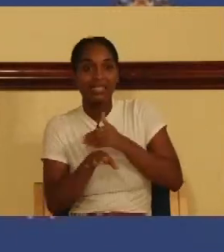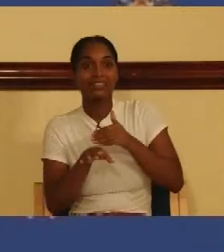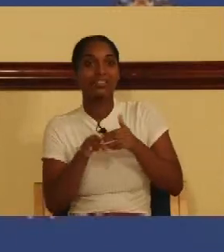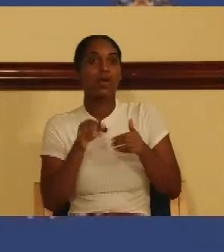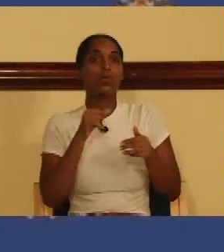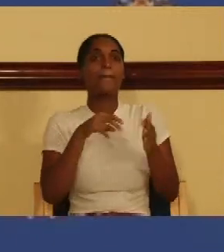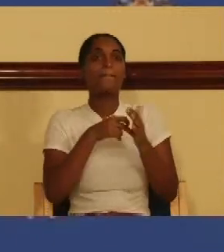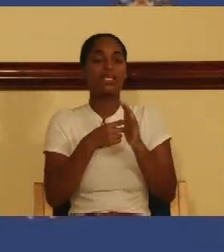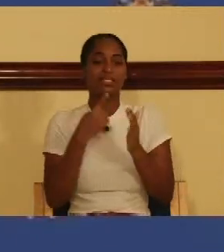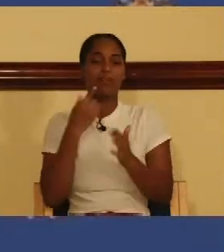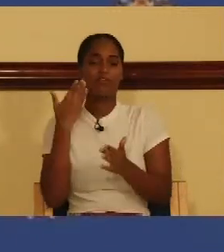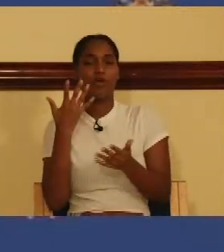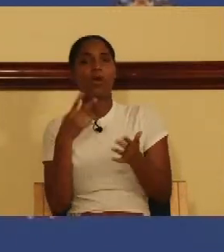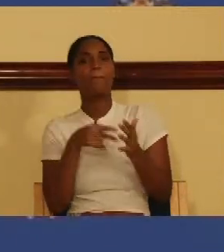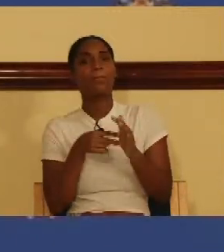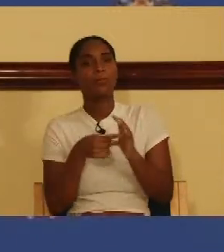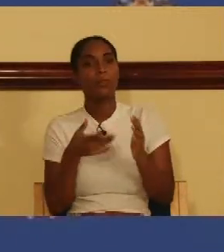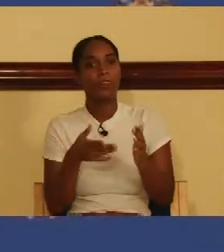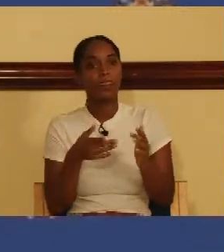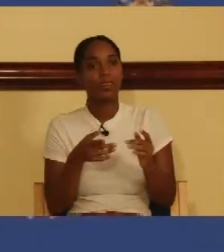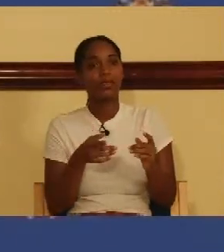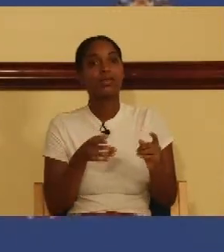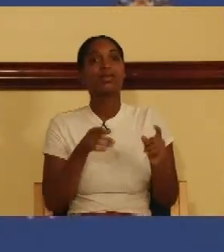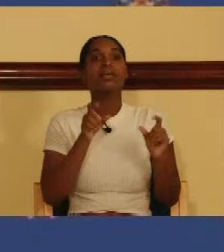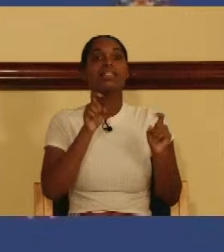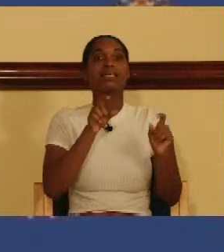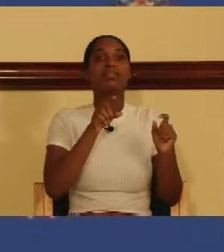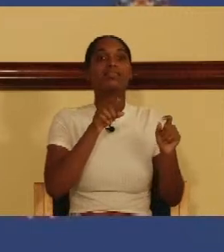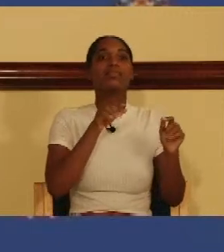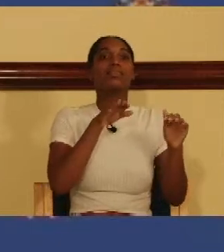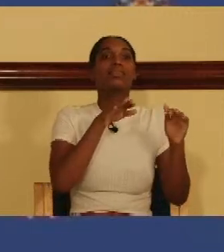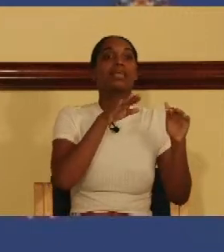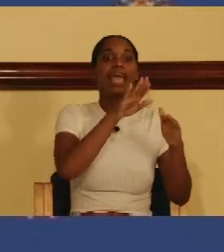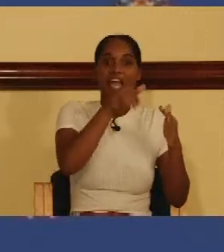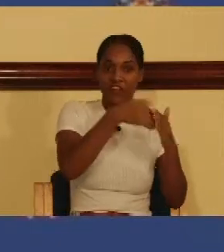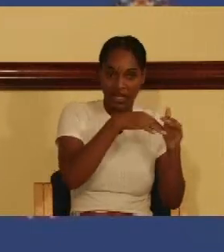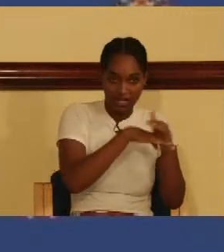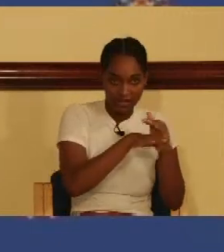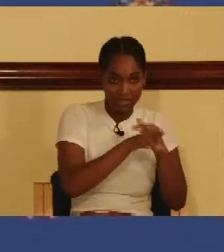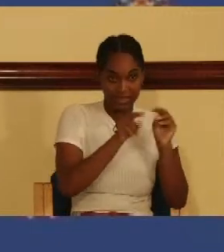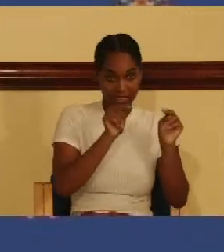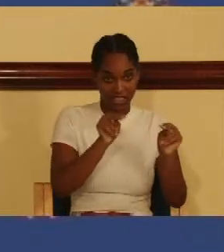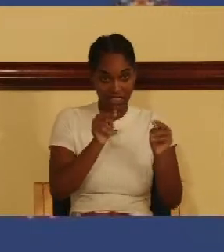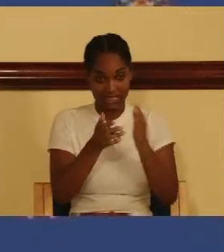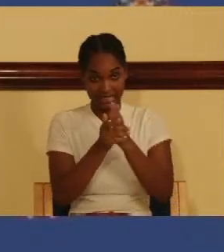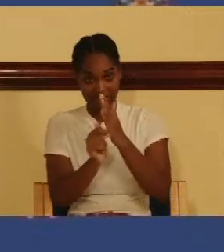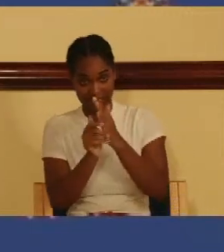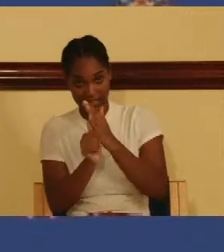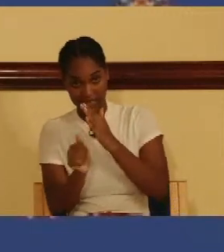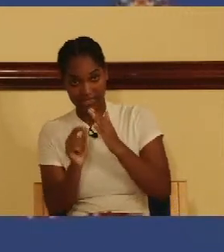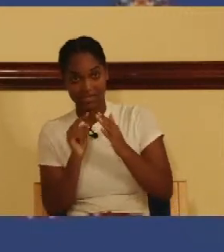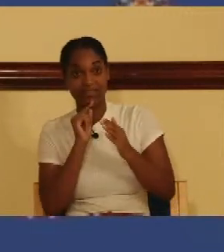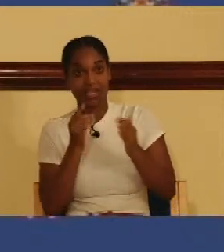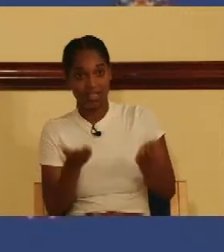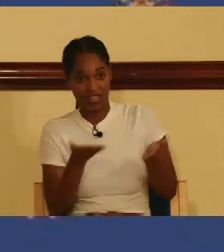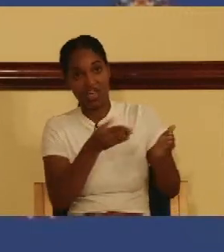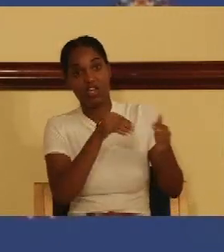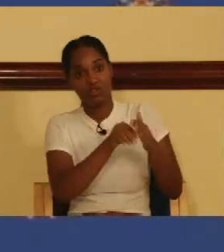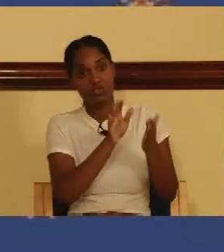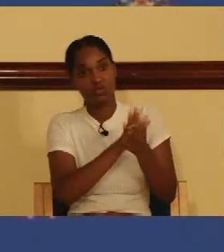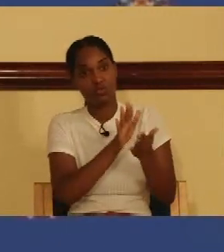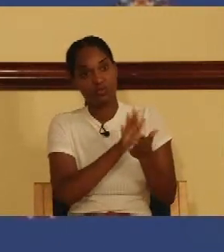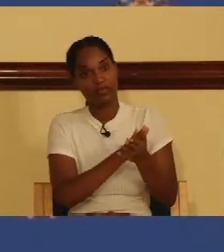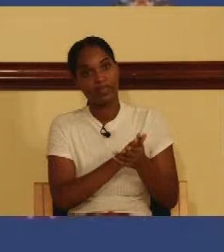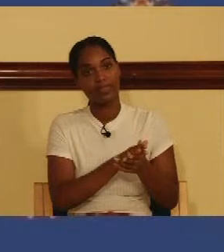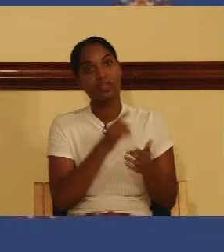before, that first of all, the curriculum is accessible, the necessary, the skill is present in the school. So we've